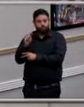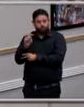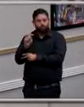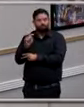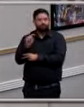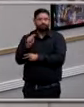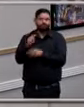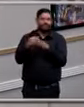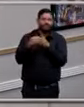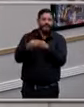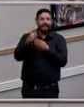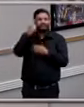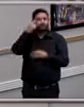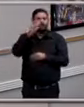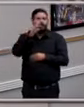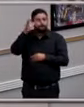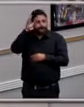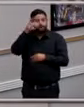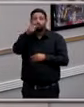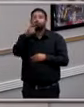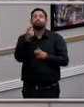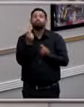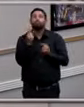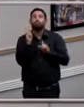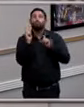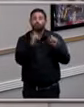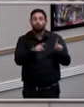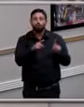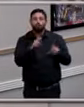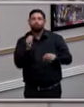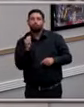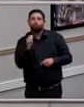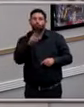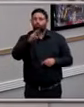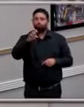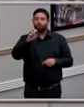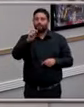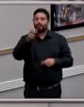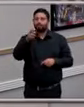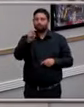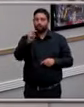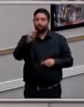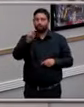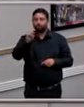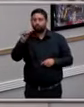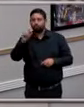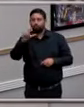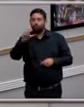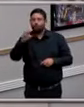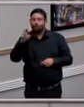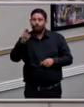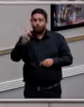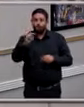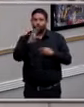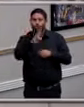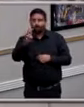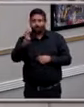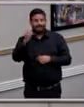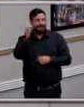in our Return to Learn website if you should encounter any issues. When,